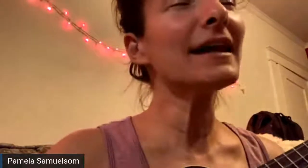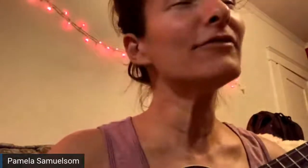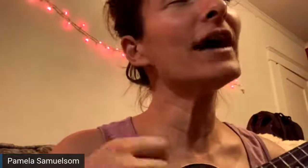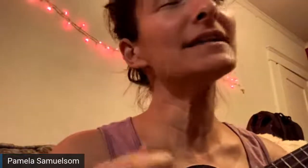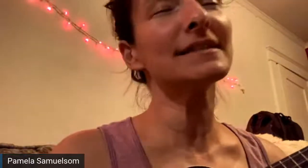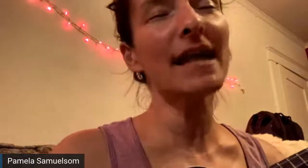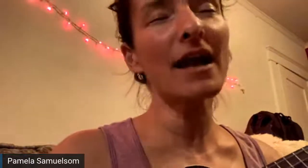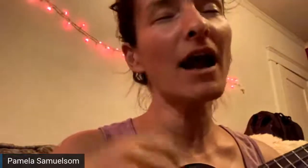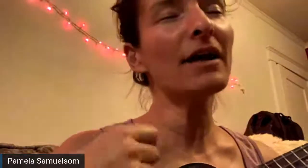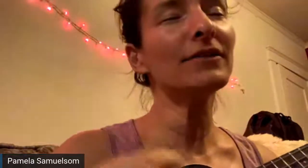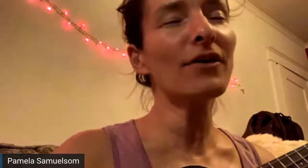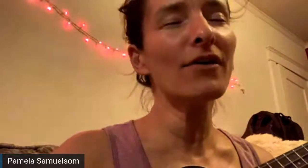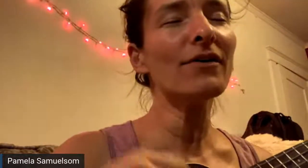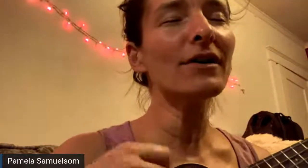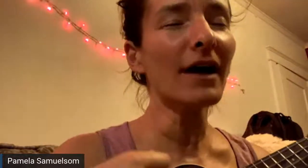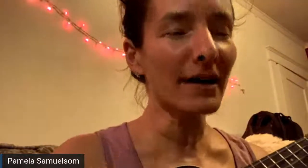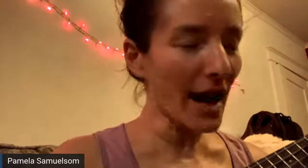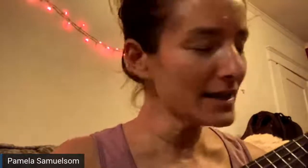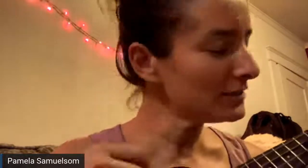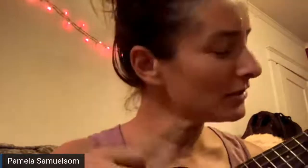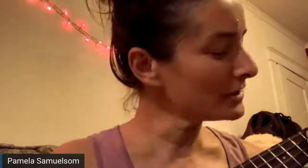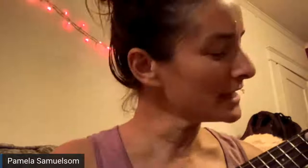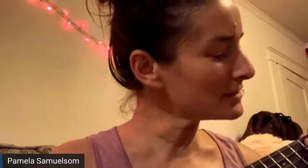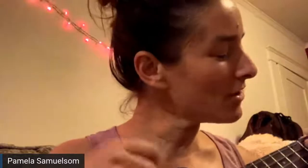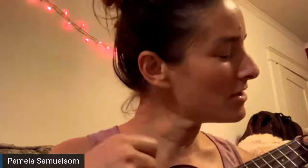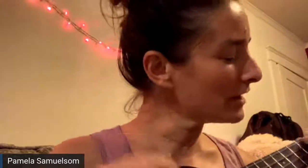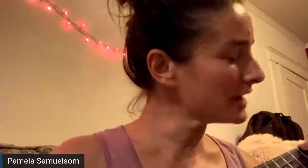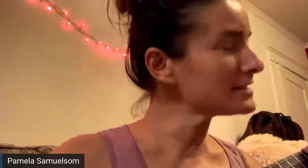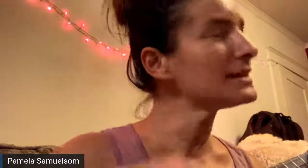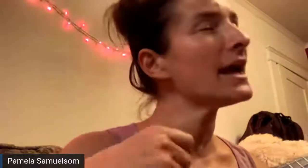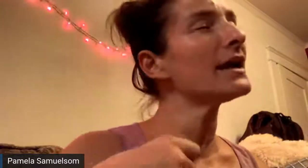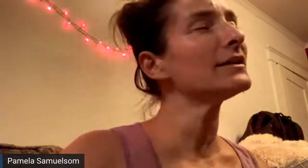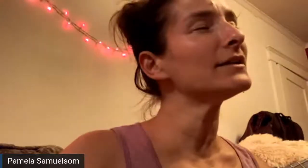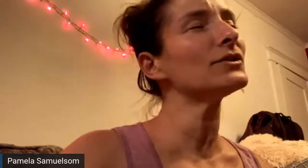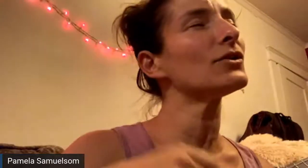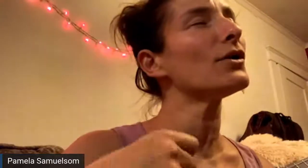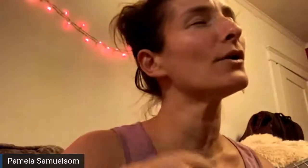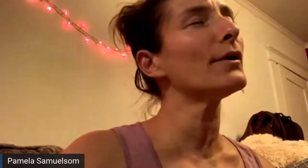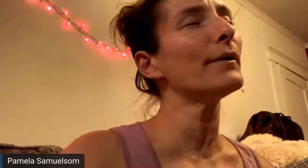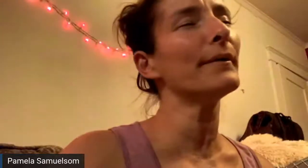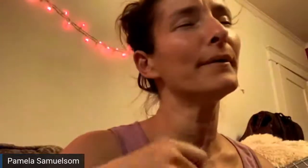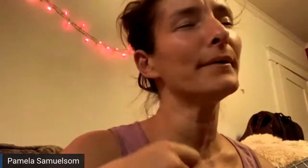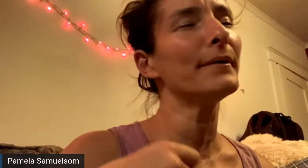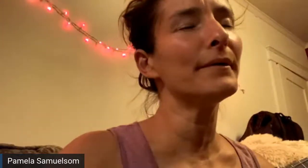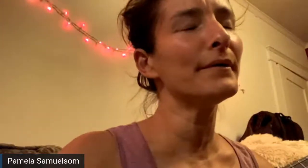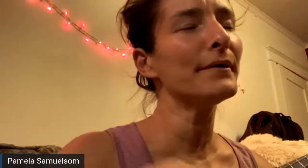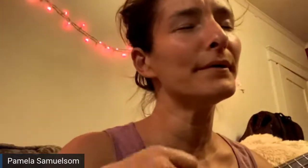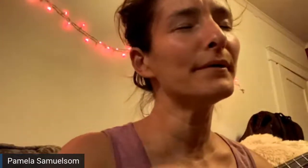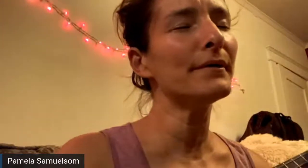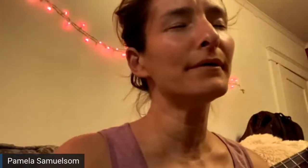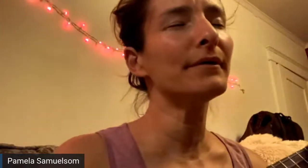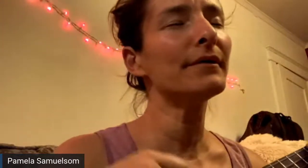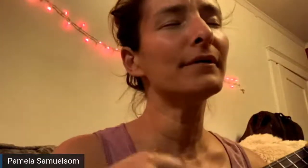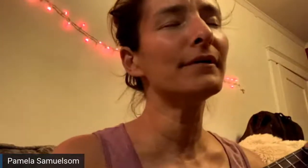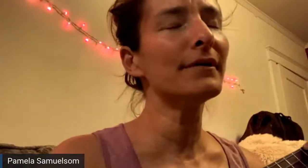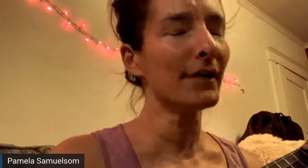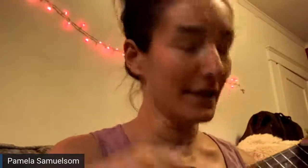Mañana le vas llegando, rayito de sol que siento.